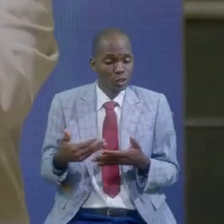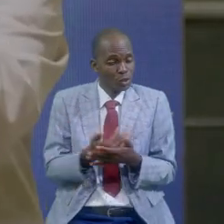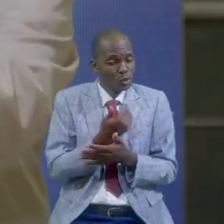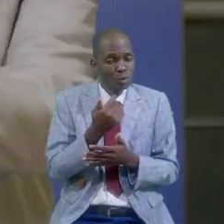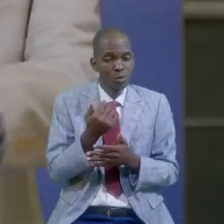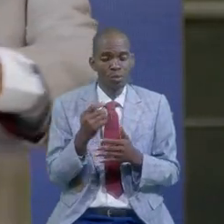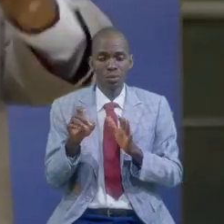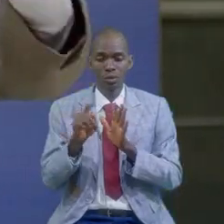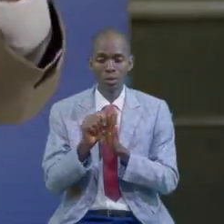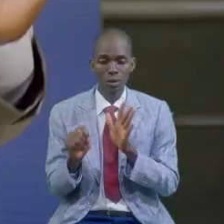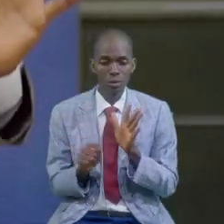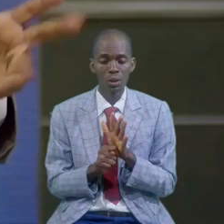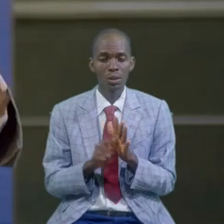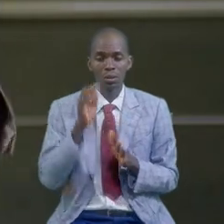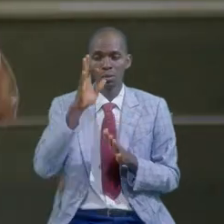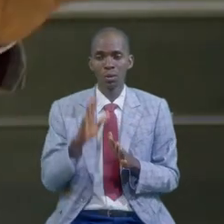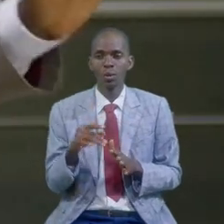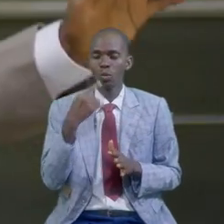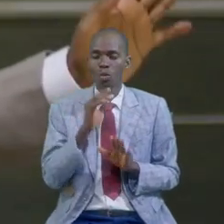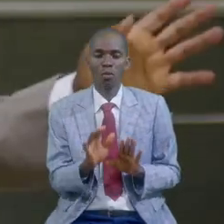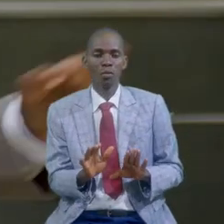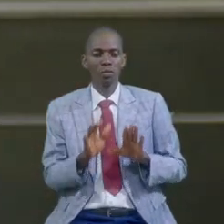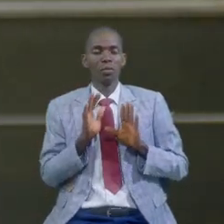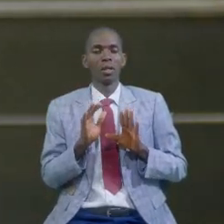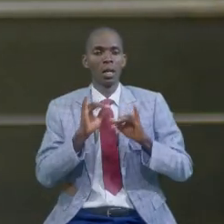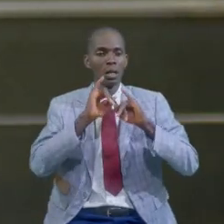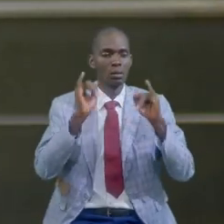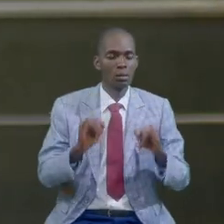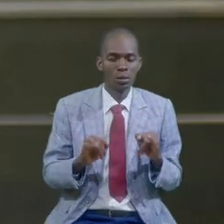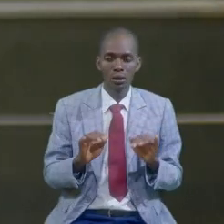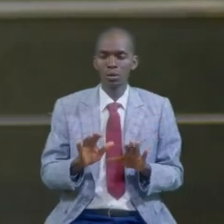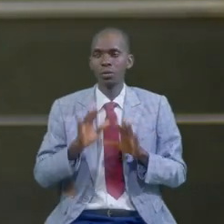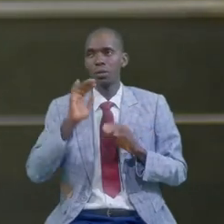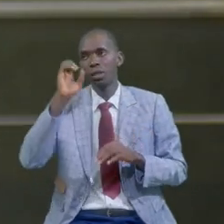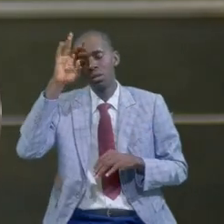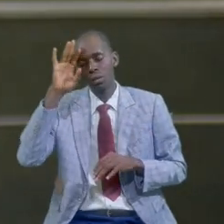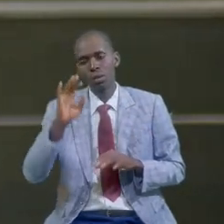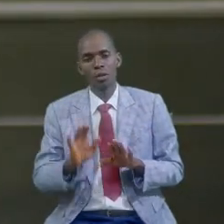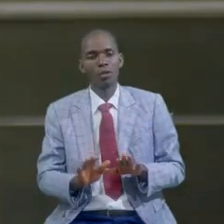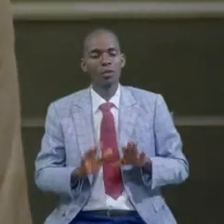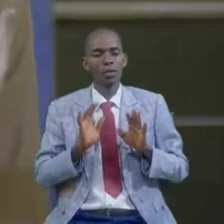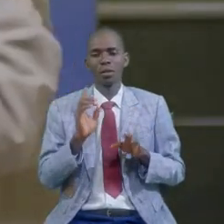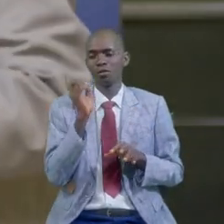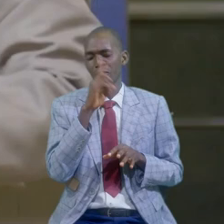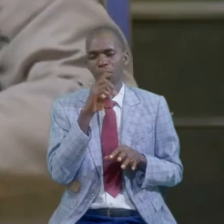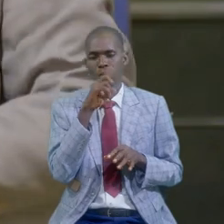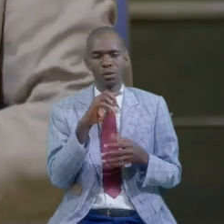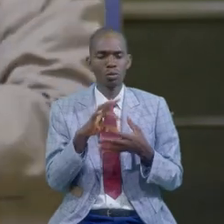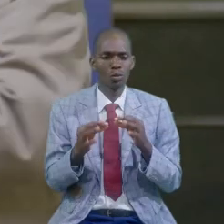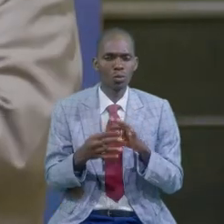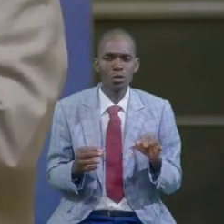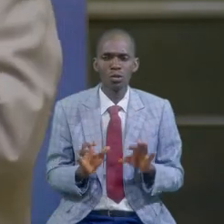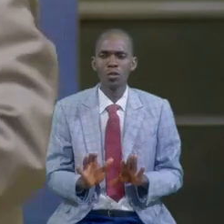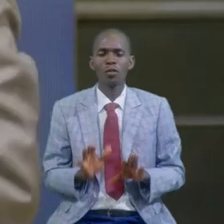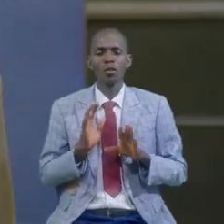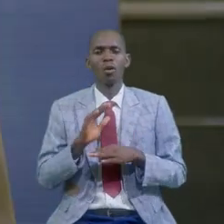fear idols, they fear gods, they fear everything, they fear superstition, they fear all the things that the